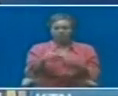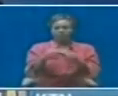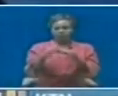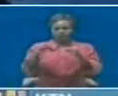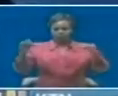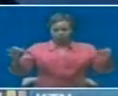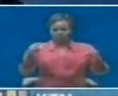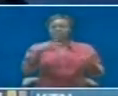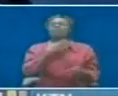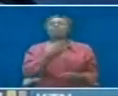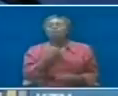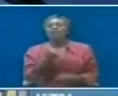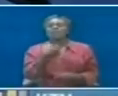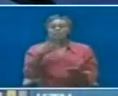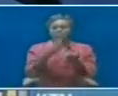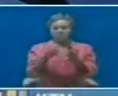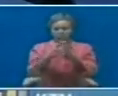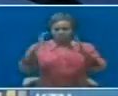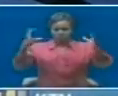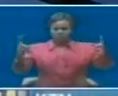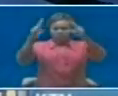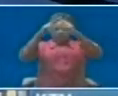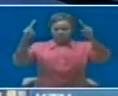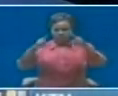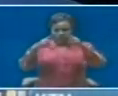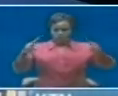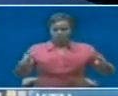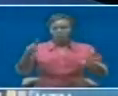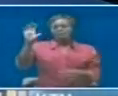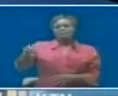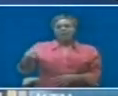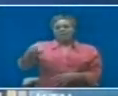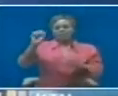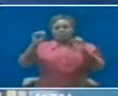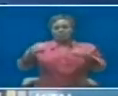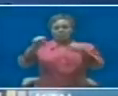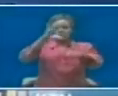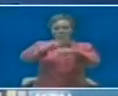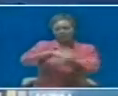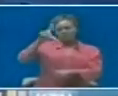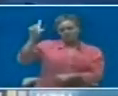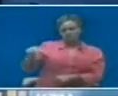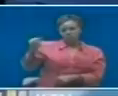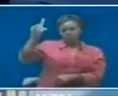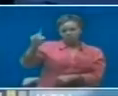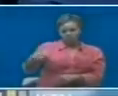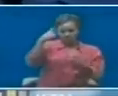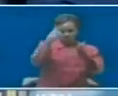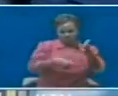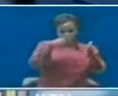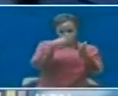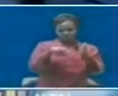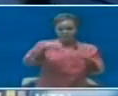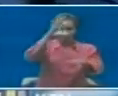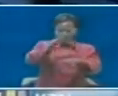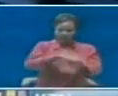this appetite for the funds to the larger international market, where they are likely to fetch cheaper rates and raise as much as they